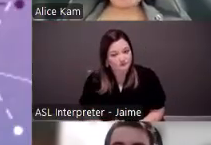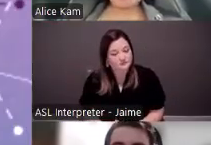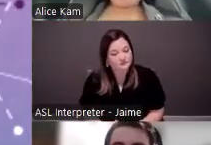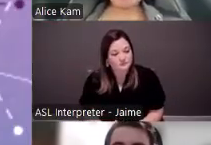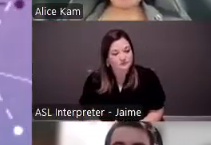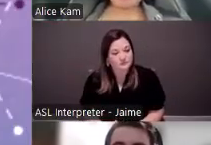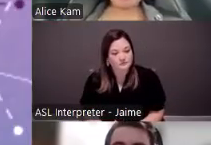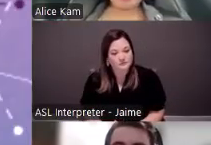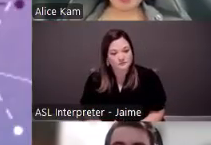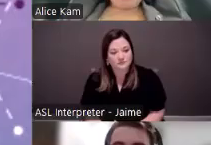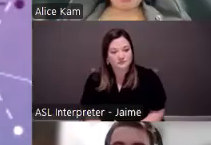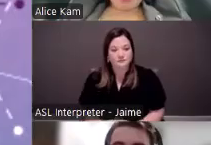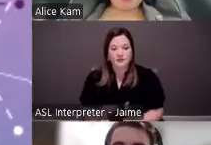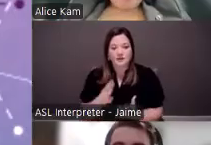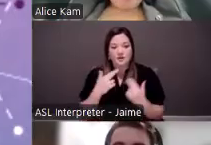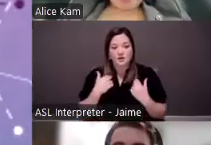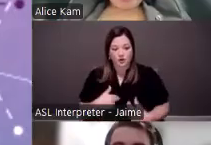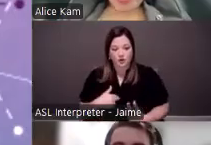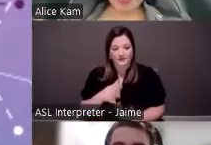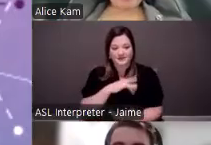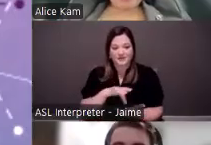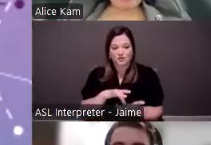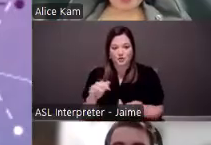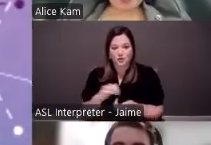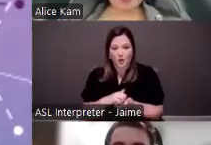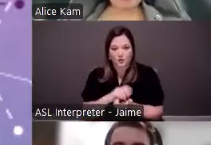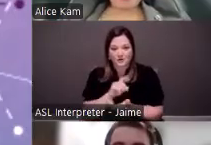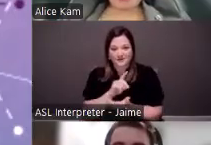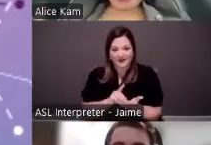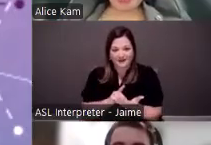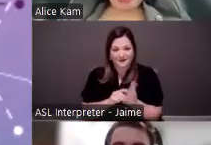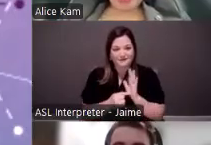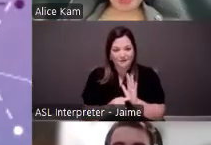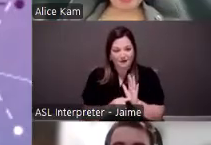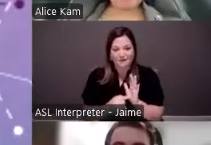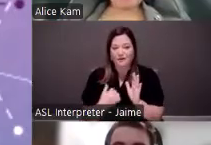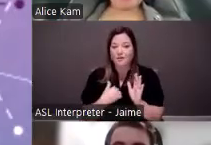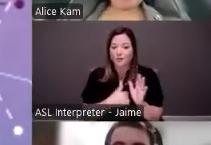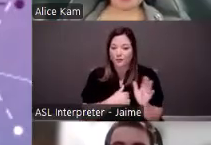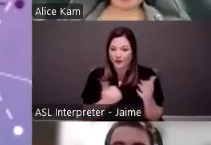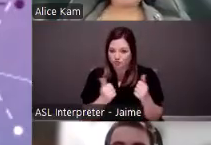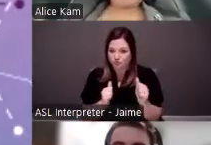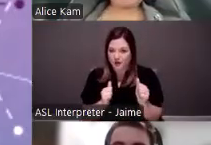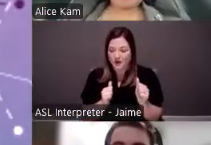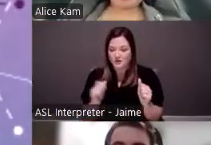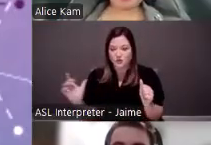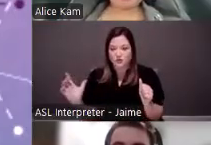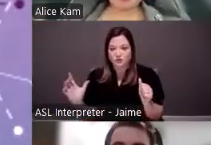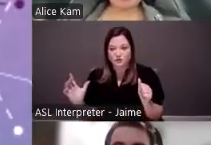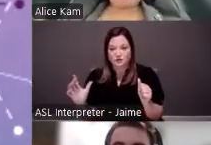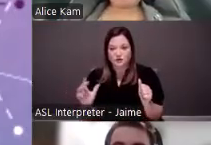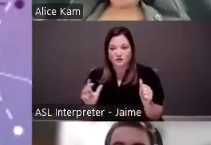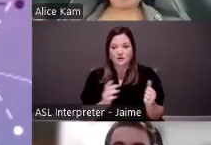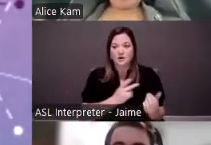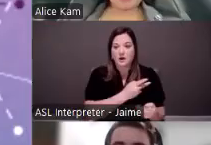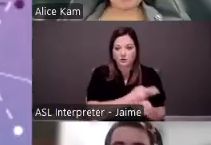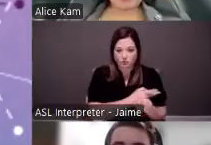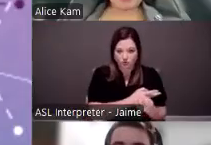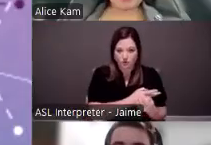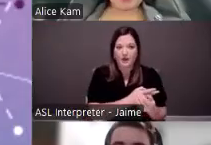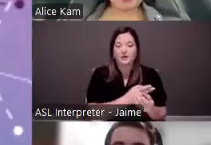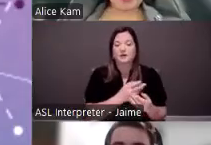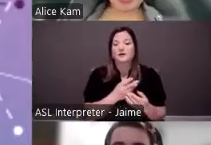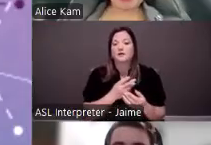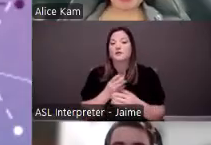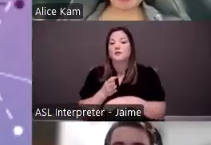So in this human-centered co-design model, we actually trying to link undergraduate medical education, postgraduate